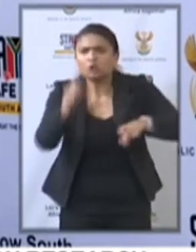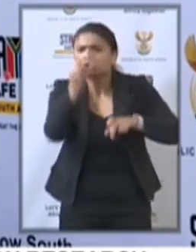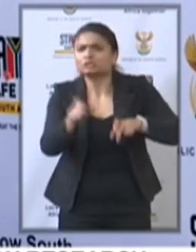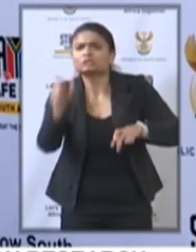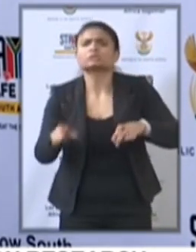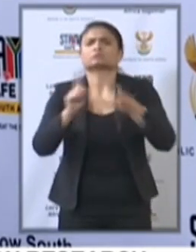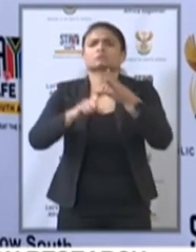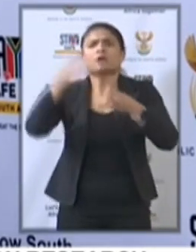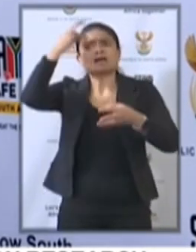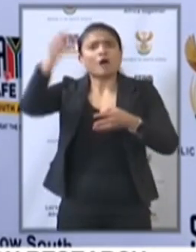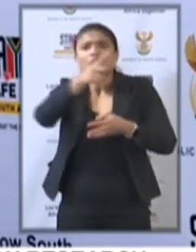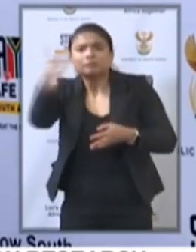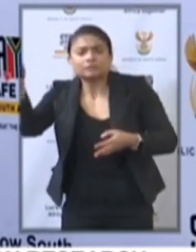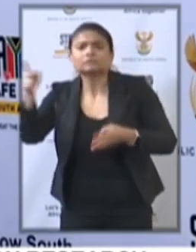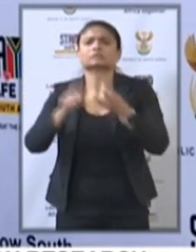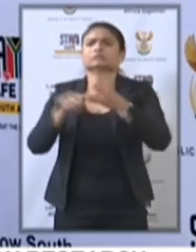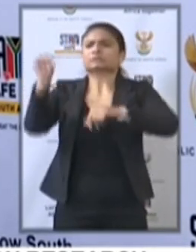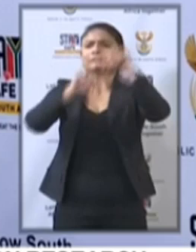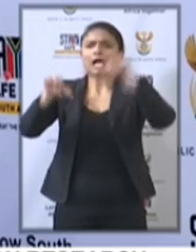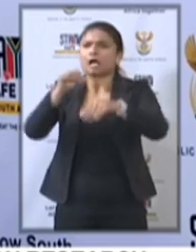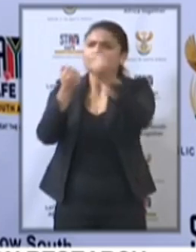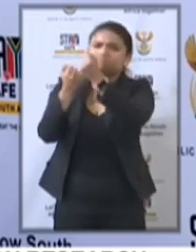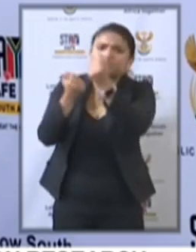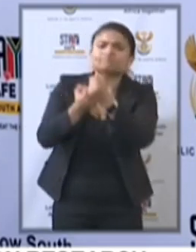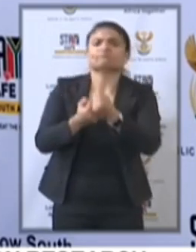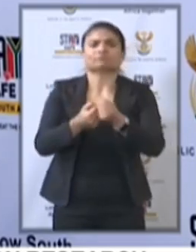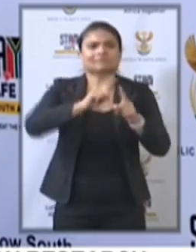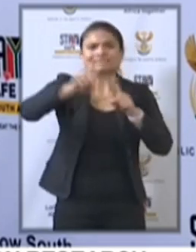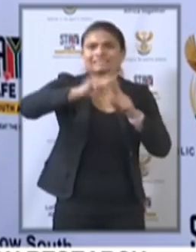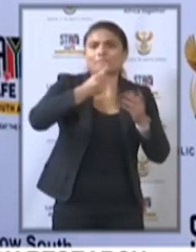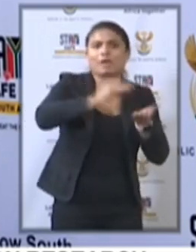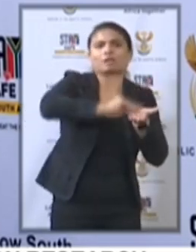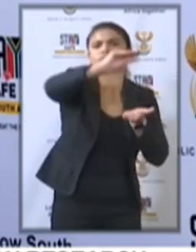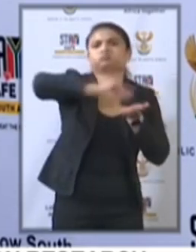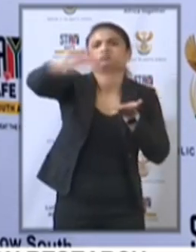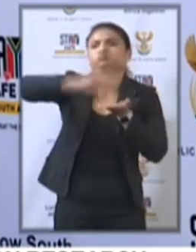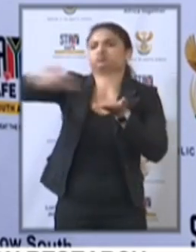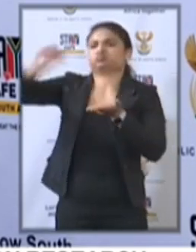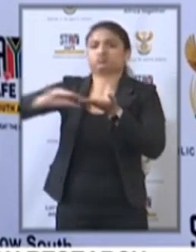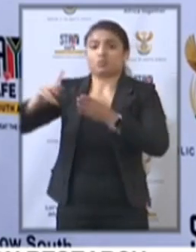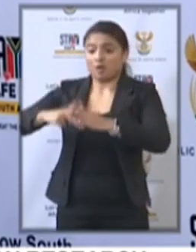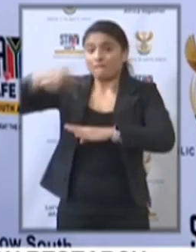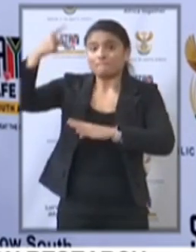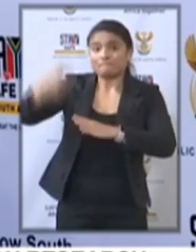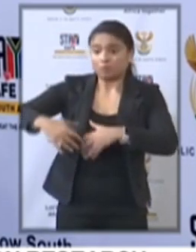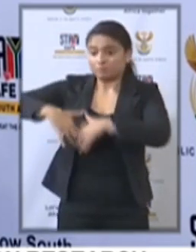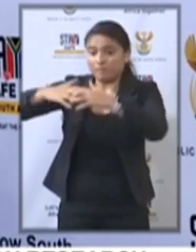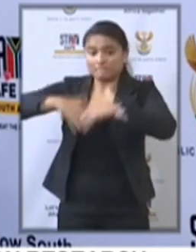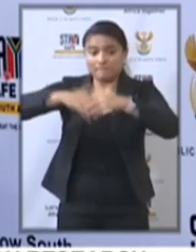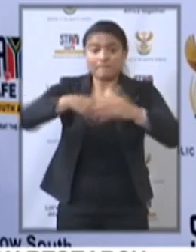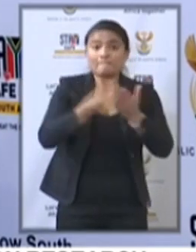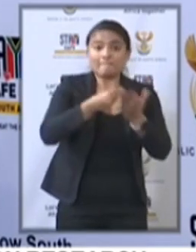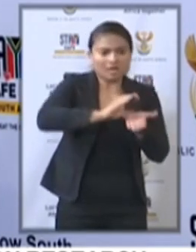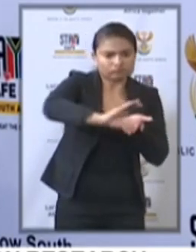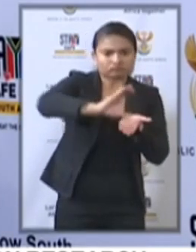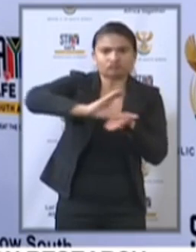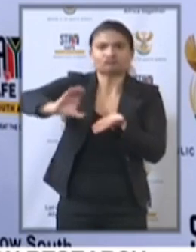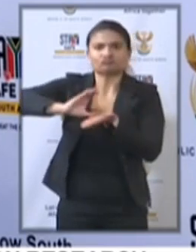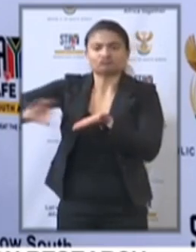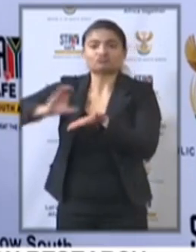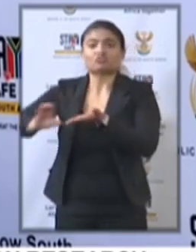Africa. It is envisaged that the project supported by the fund will start no later than